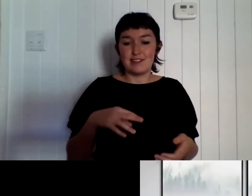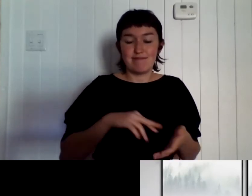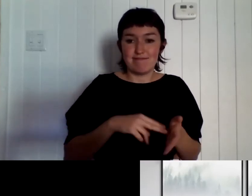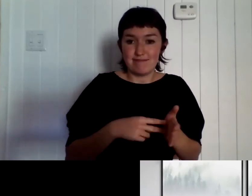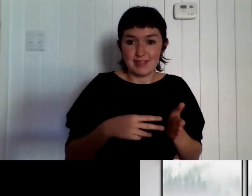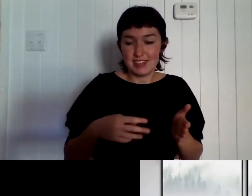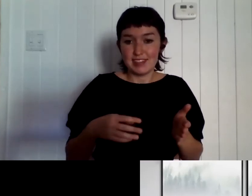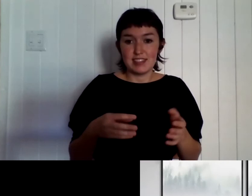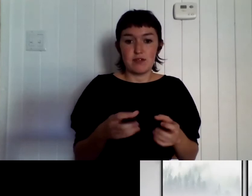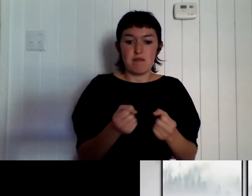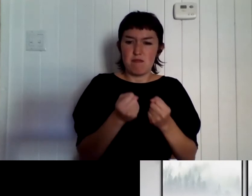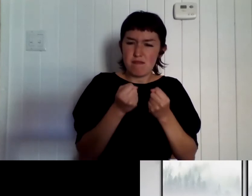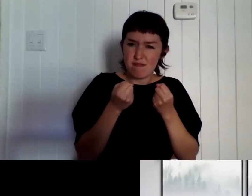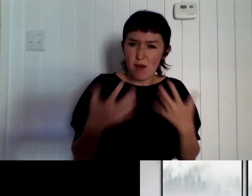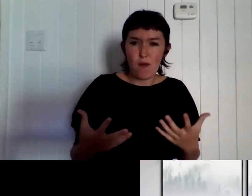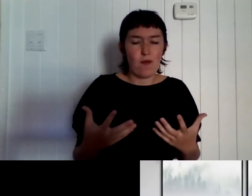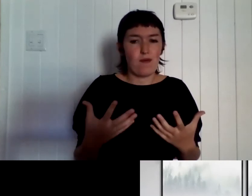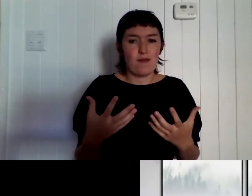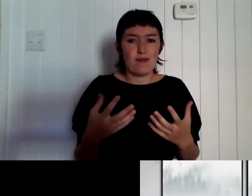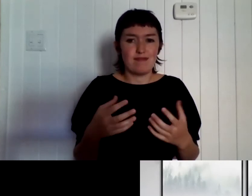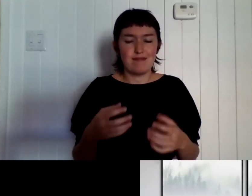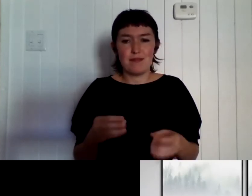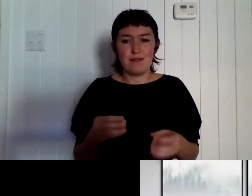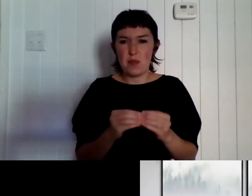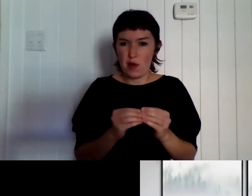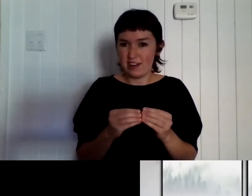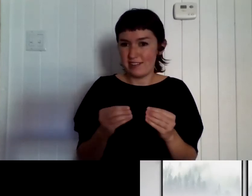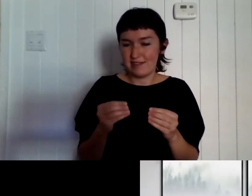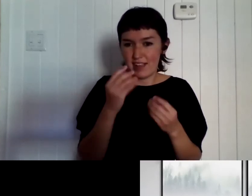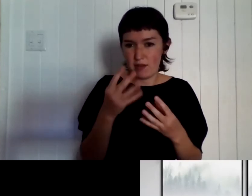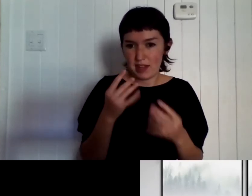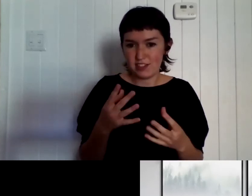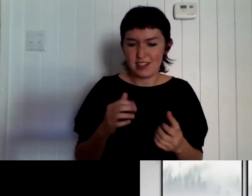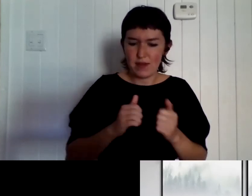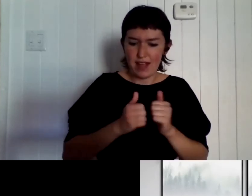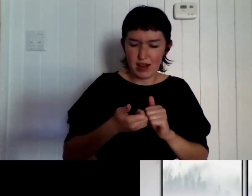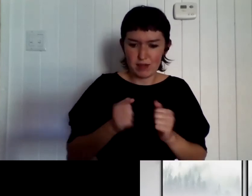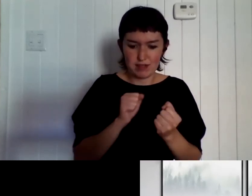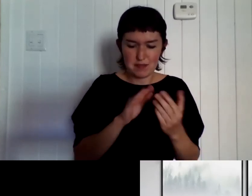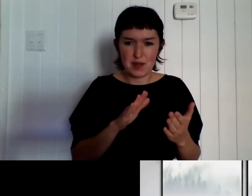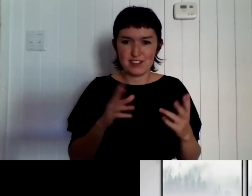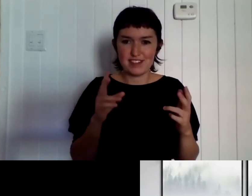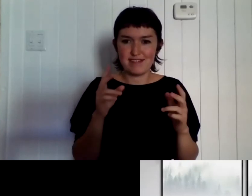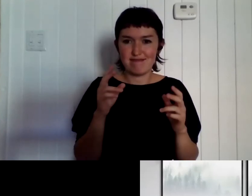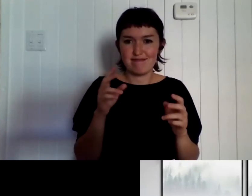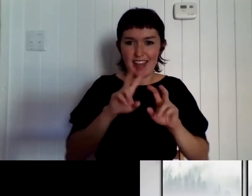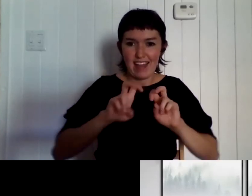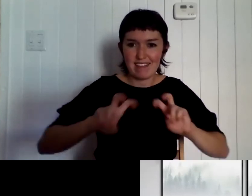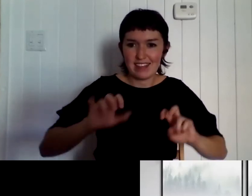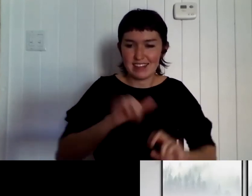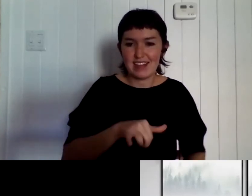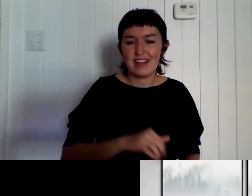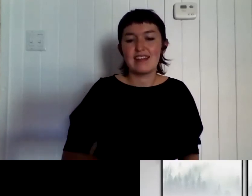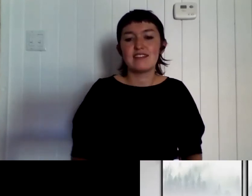about analyzing something like that? So the pros and cons of advancements in the tools that we use. There are